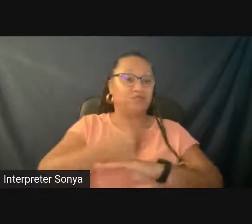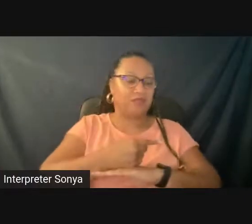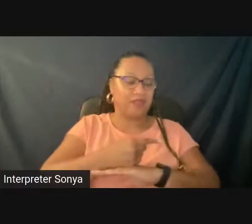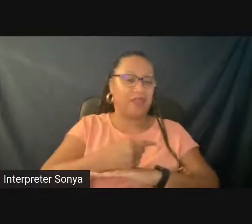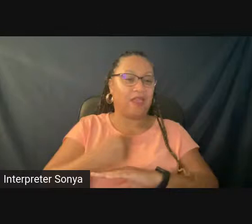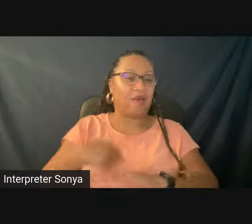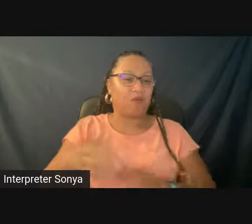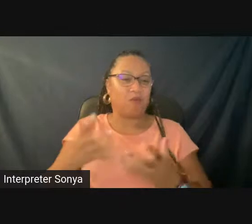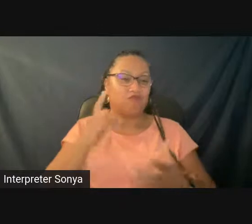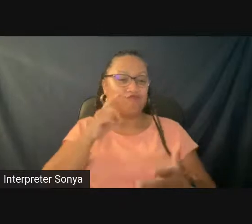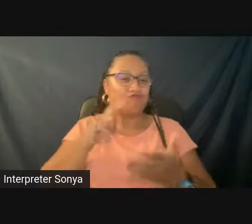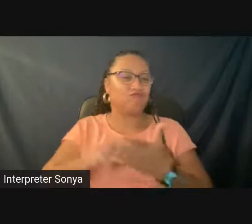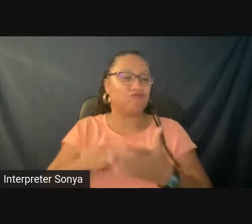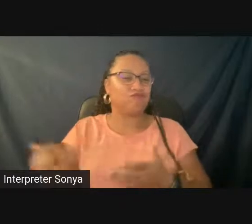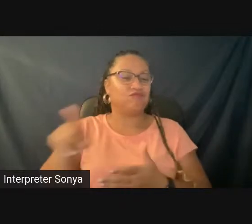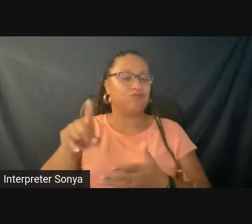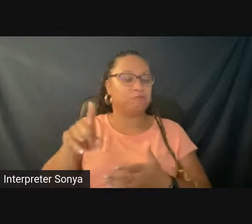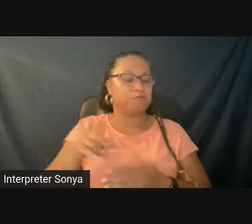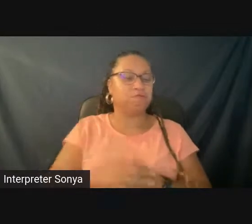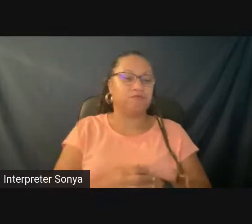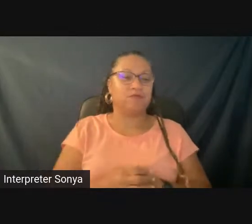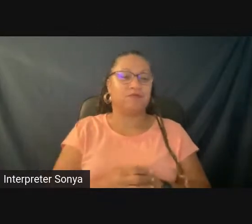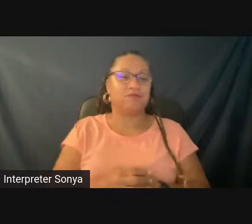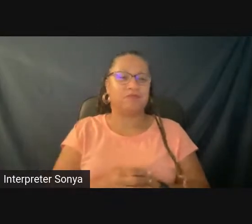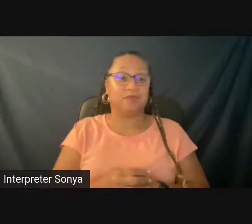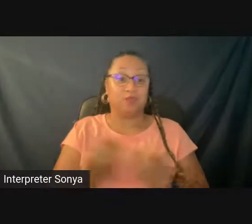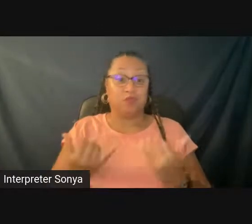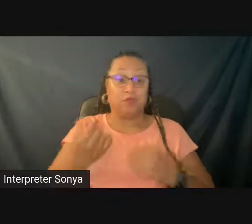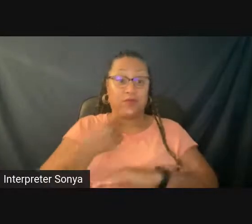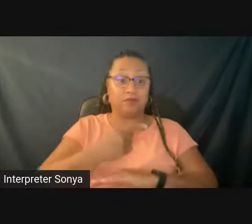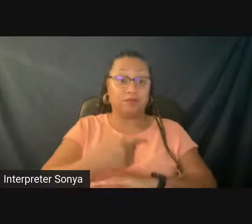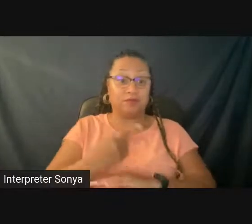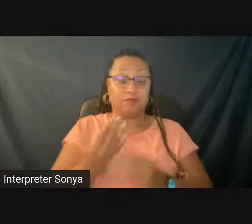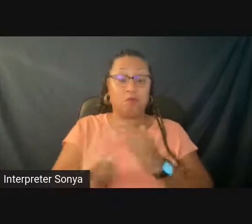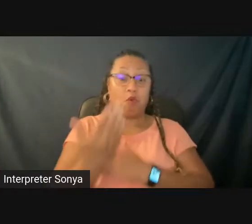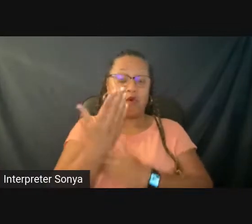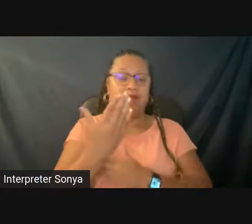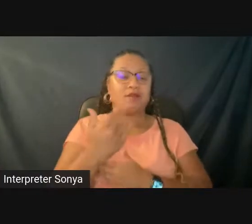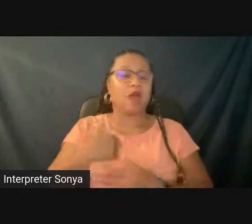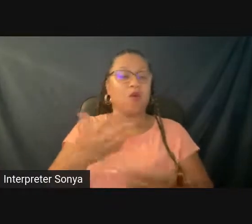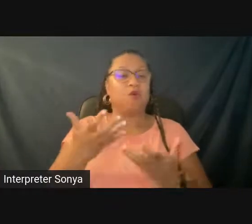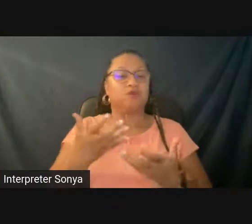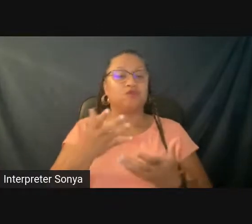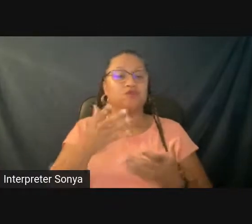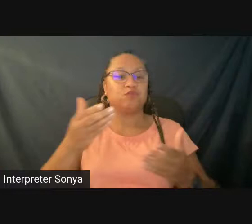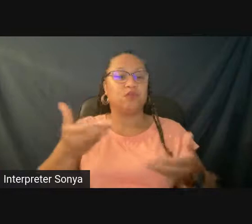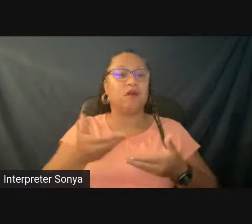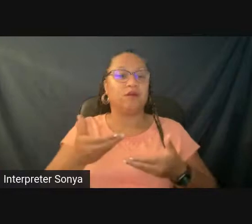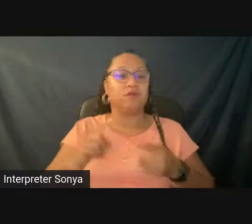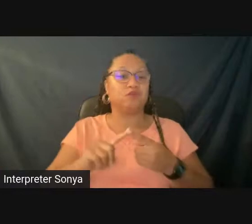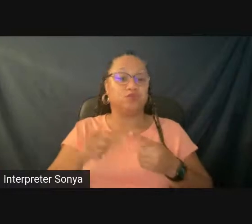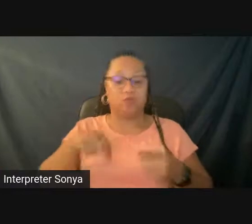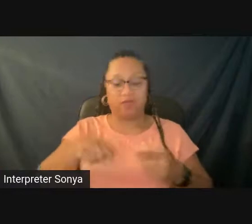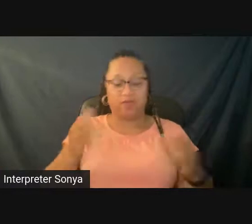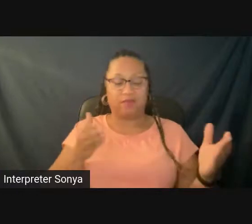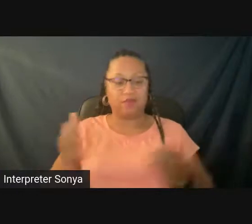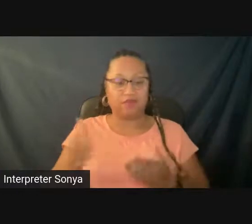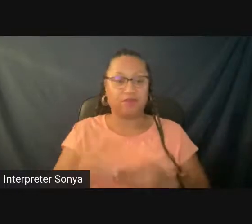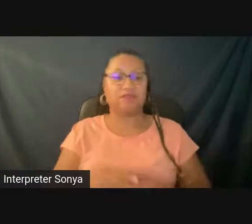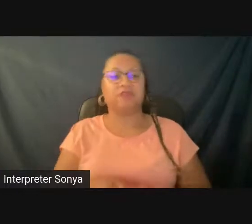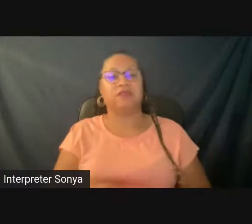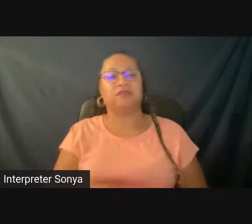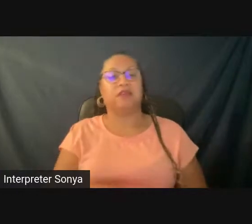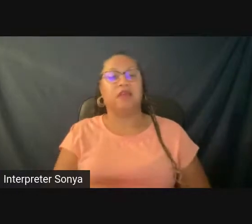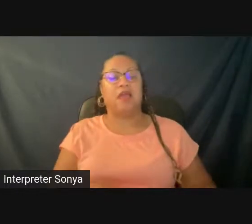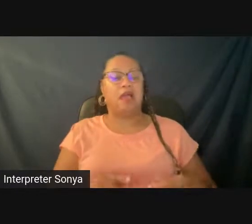credit. So this morning, I would like to welcome you all to this service and give